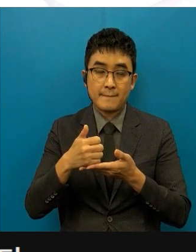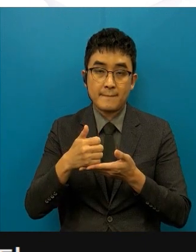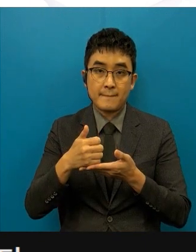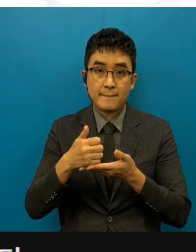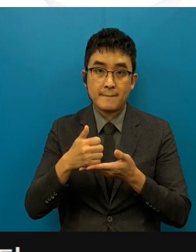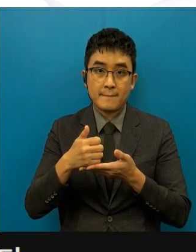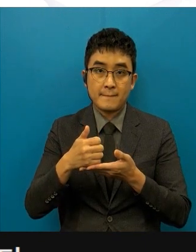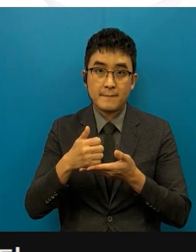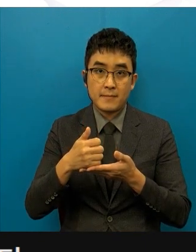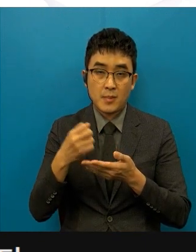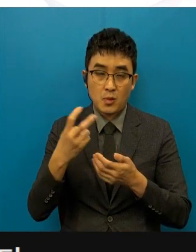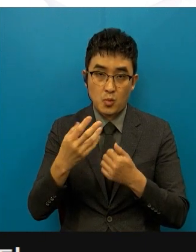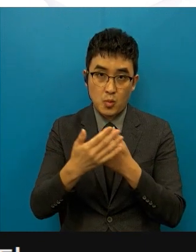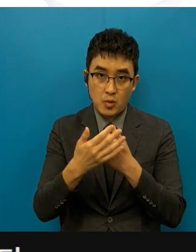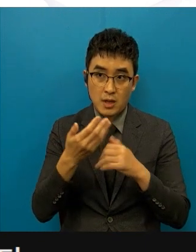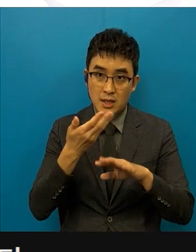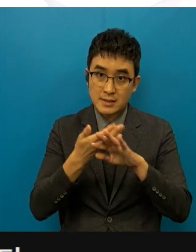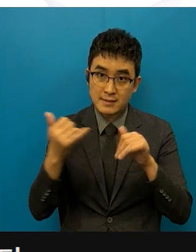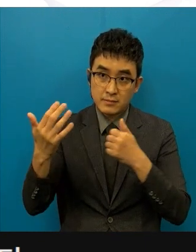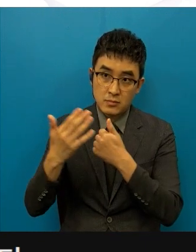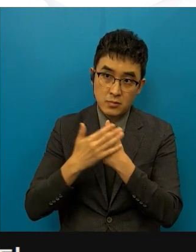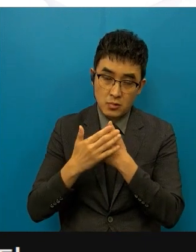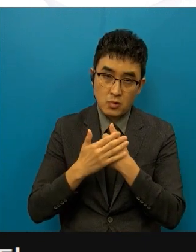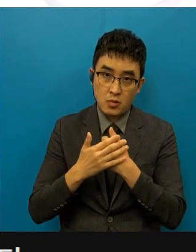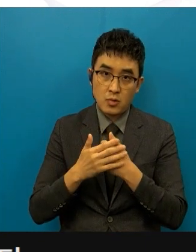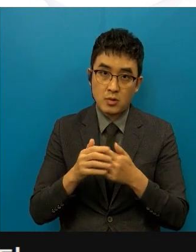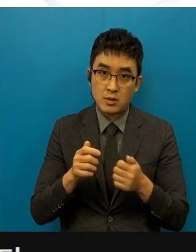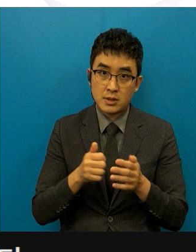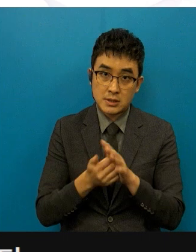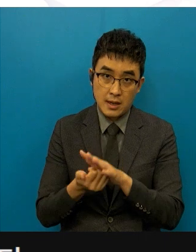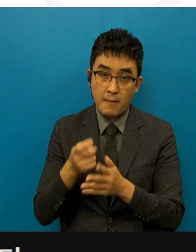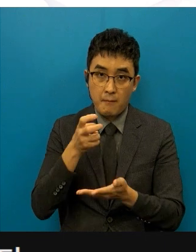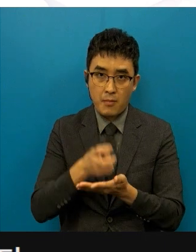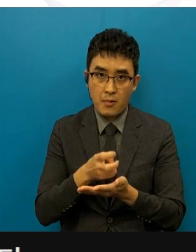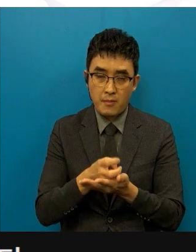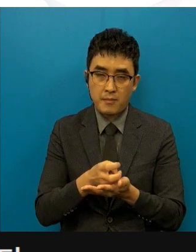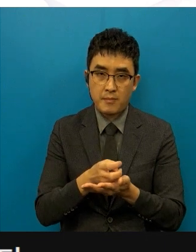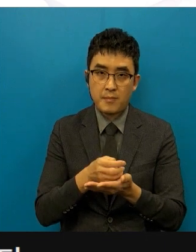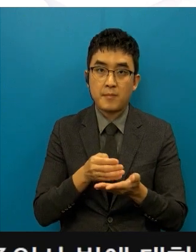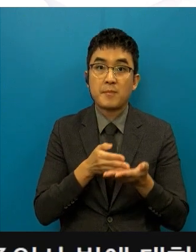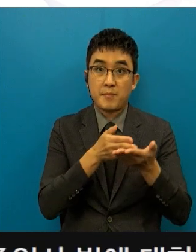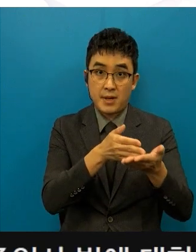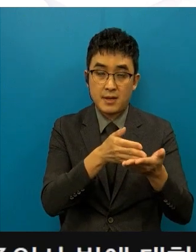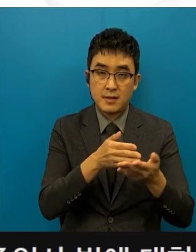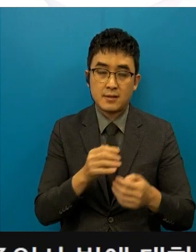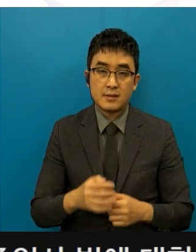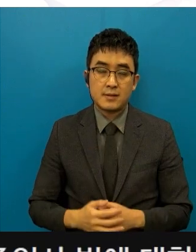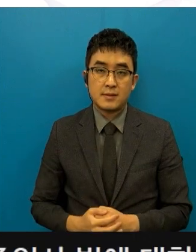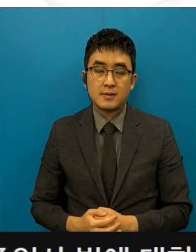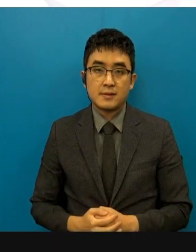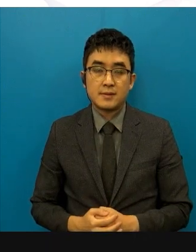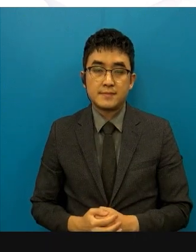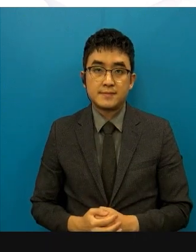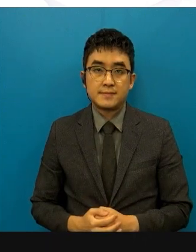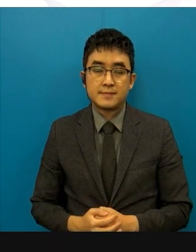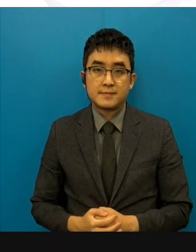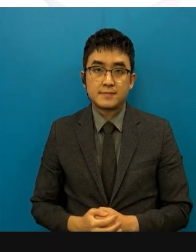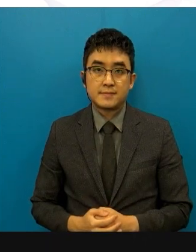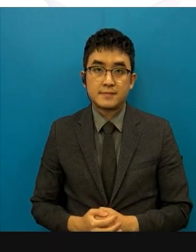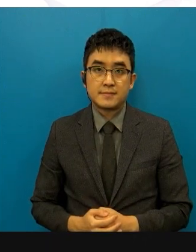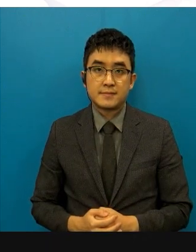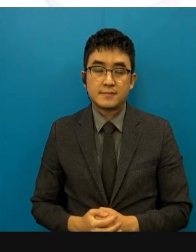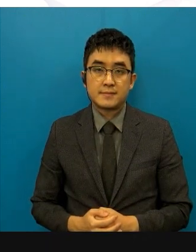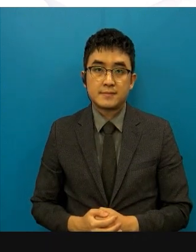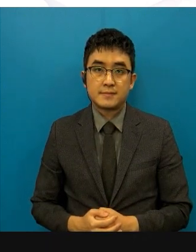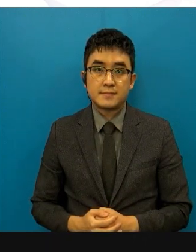Yes, part 3 is about the legalization of the life-sustaining treatment